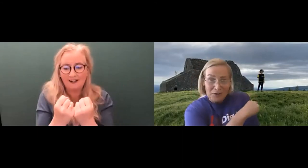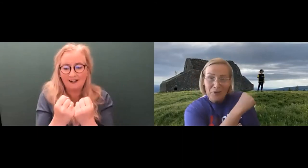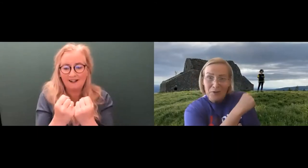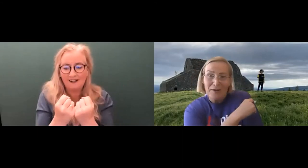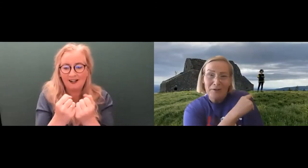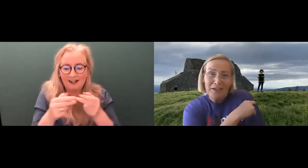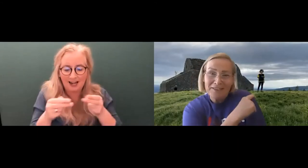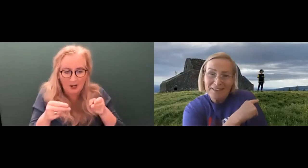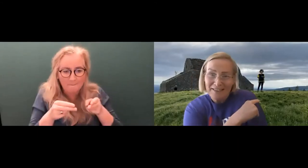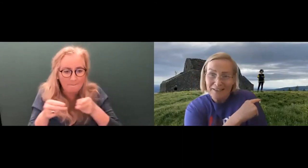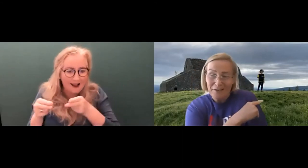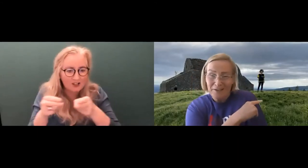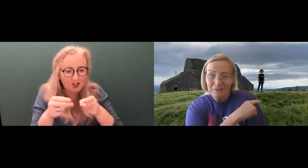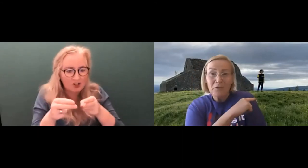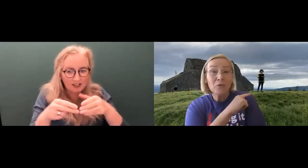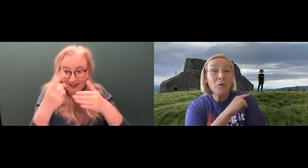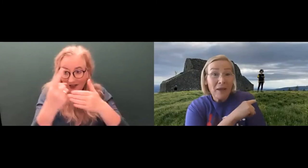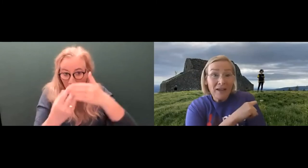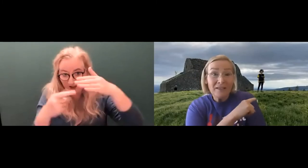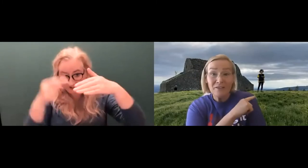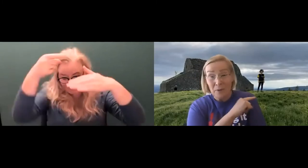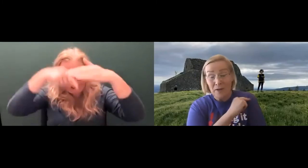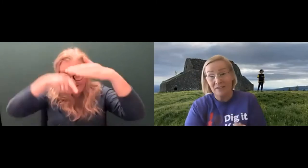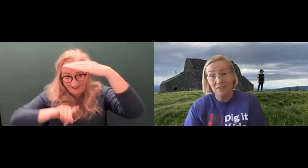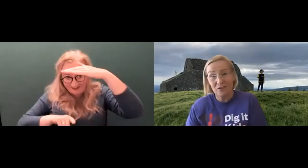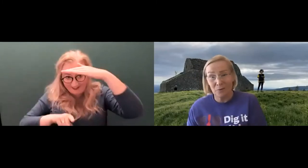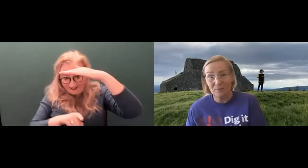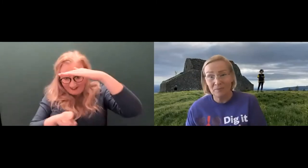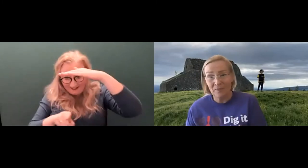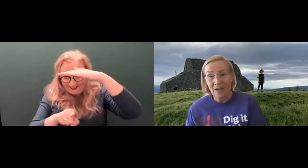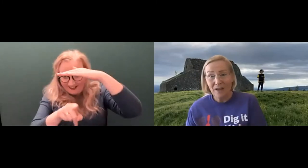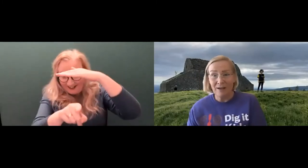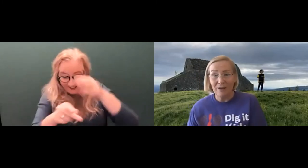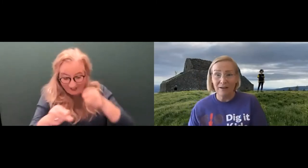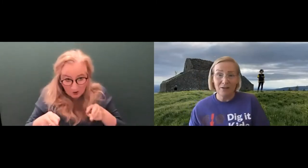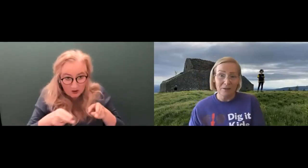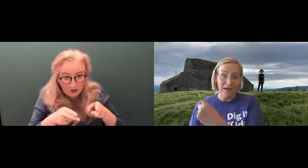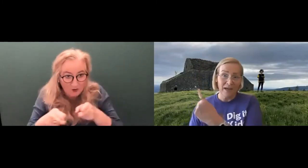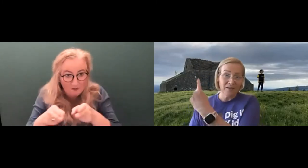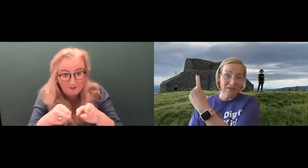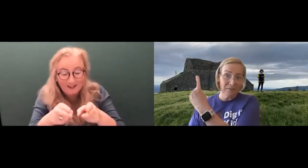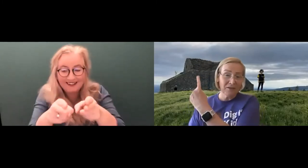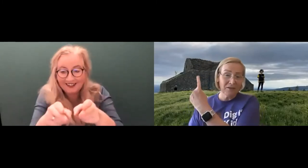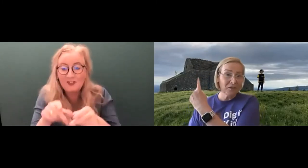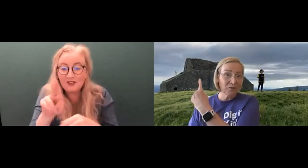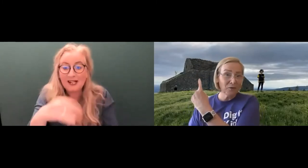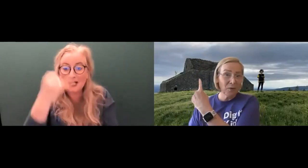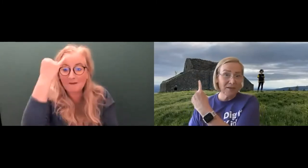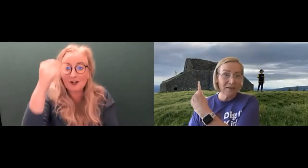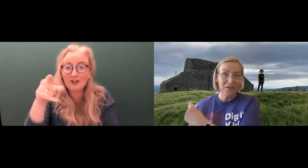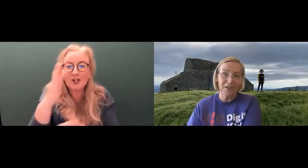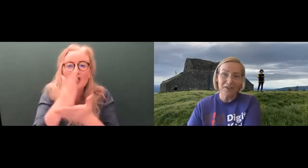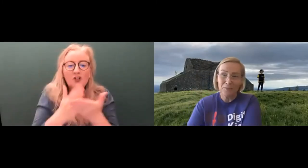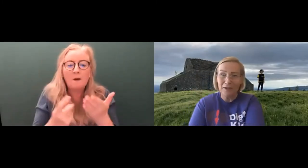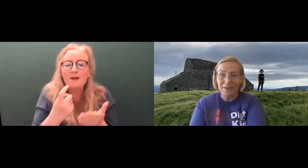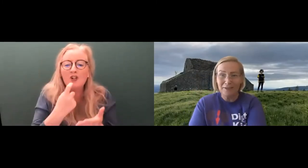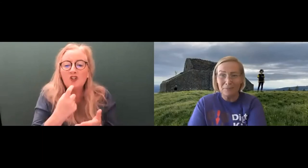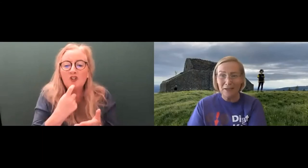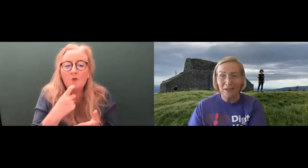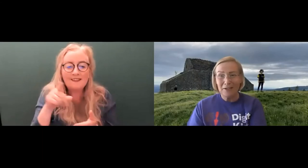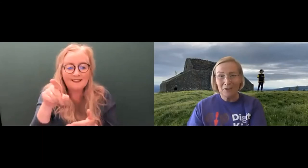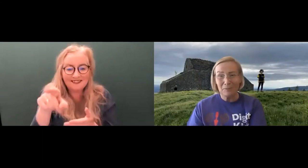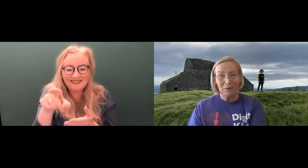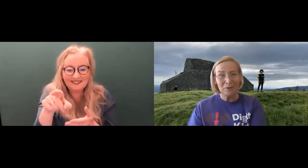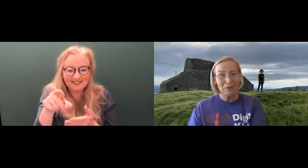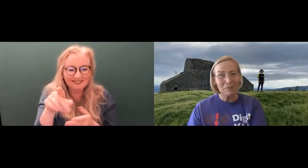tomb under the ground that he's standing on. The remains of a passage tomb. You can imagine that some of the stones went into this behind